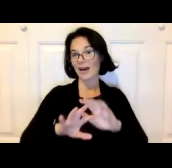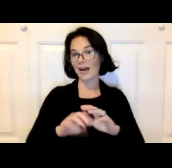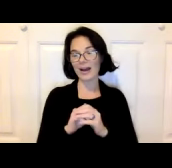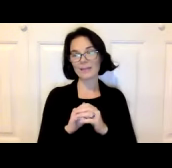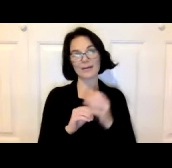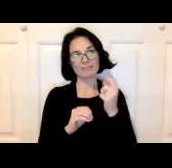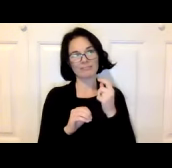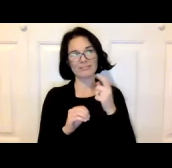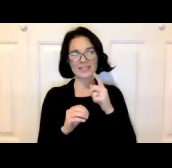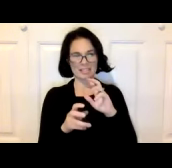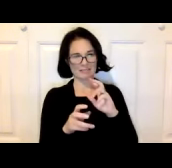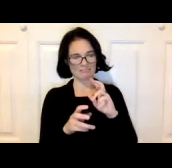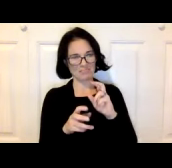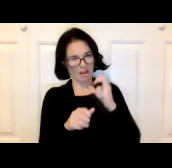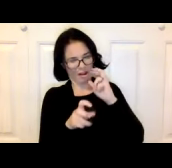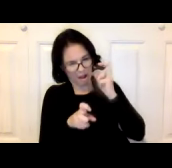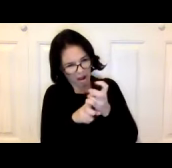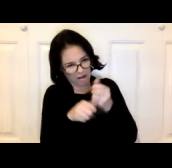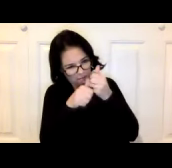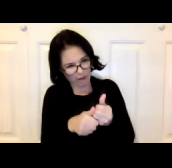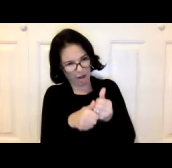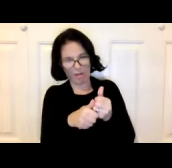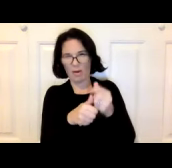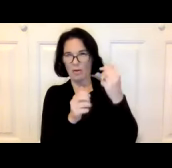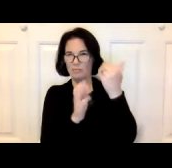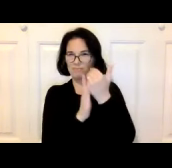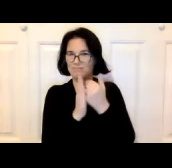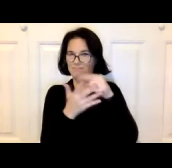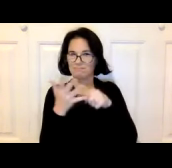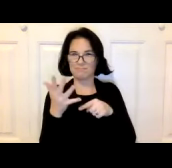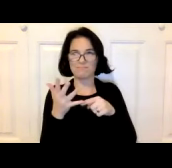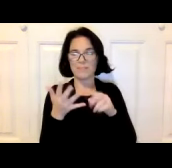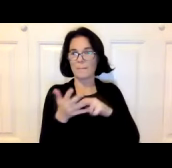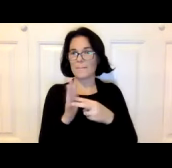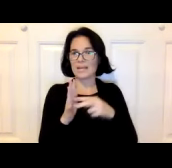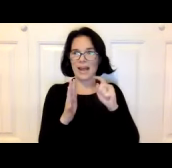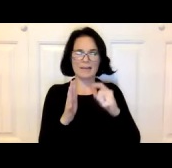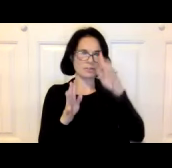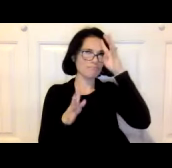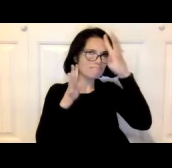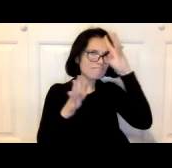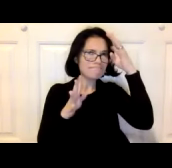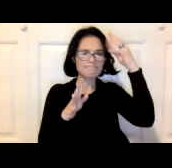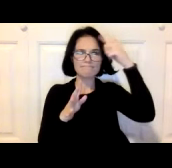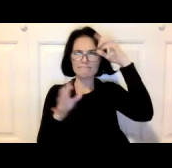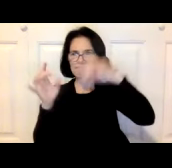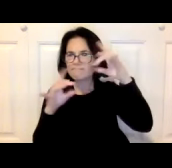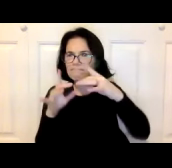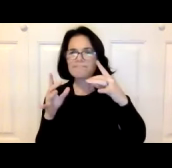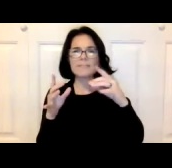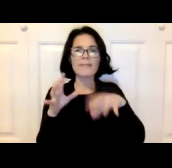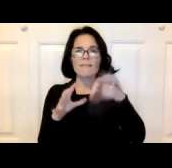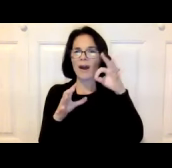difficult guidelines for people to follow, and it takes a lot of brainstorming to try to come up with some creative